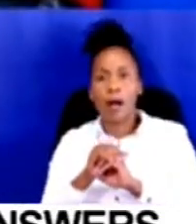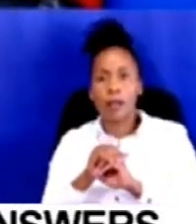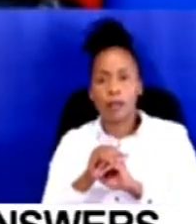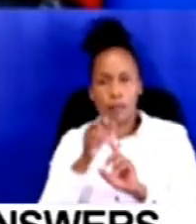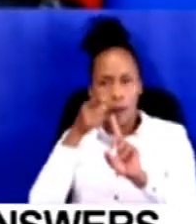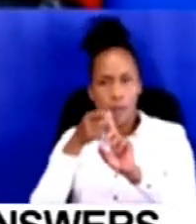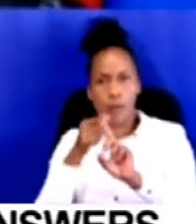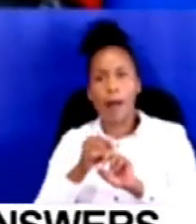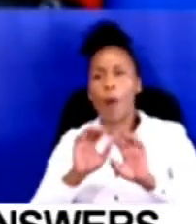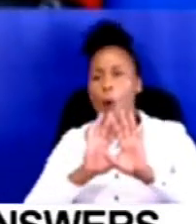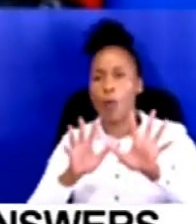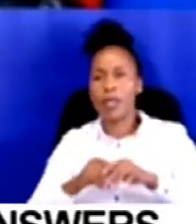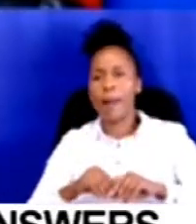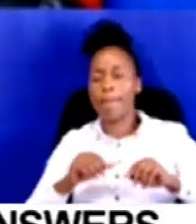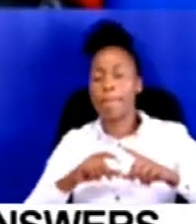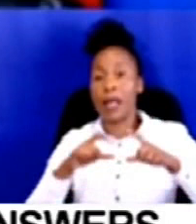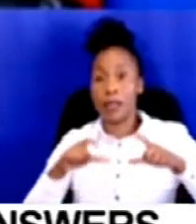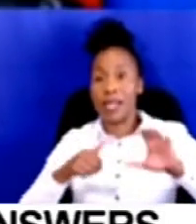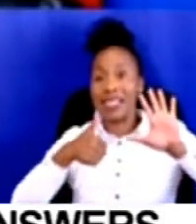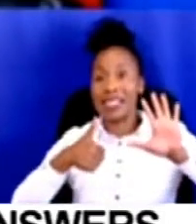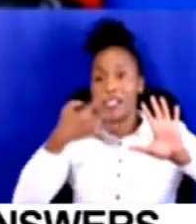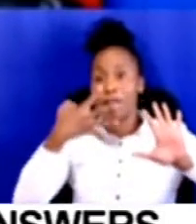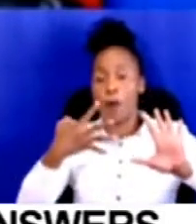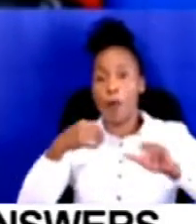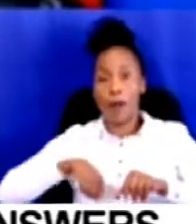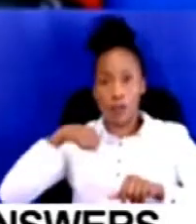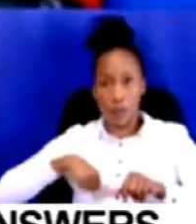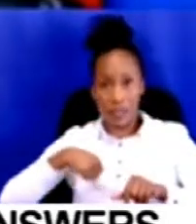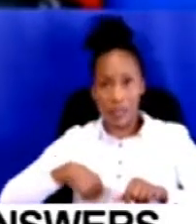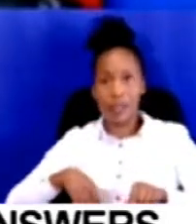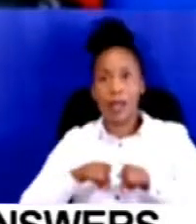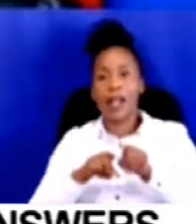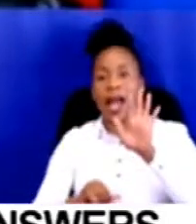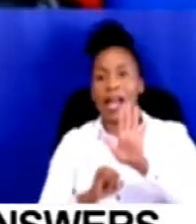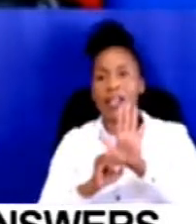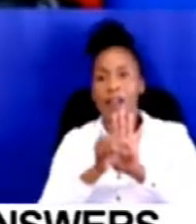mainly on the 64 municipalities as identified by court.